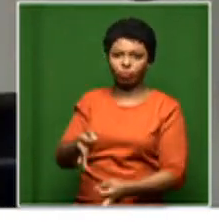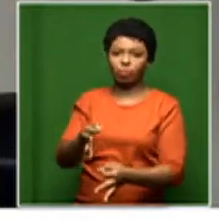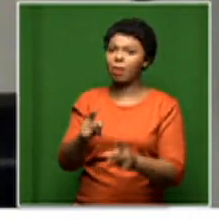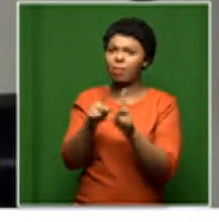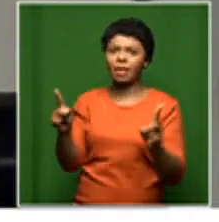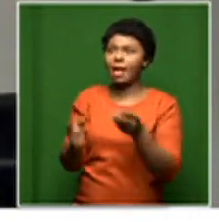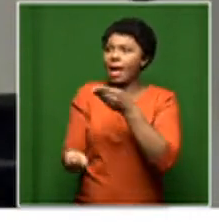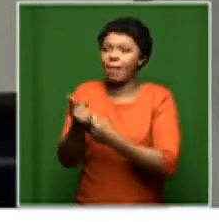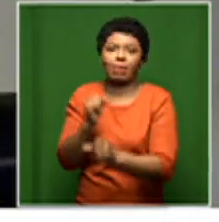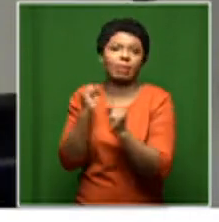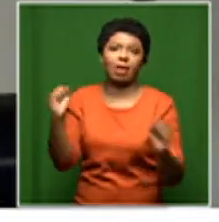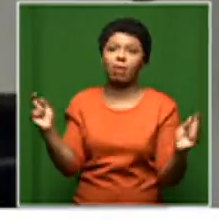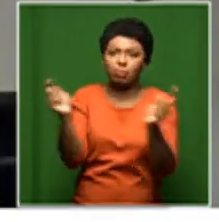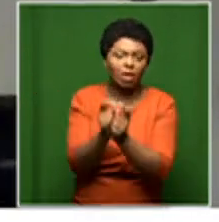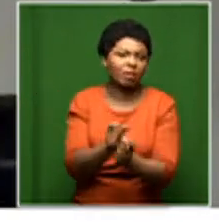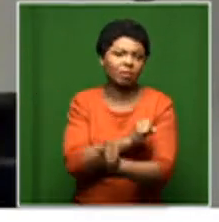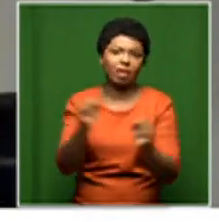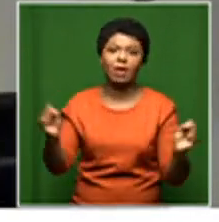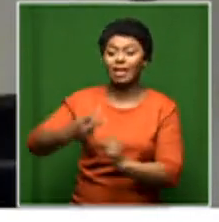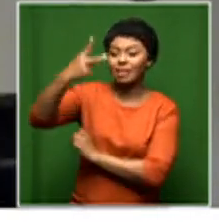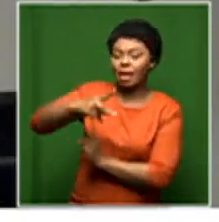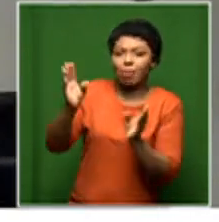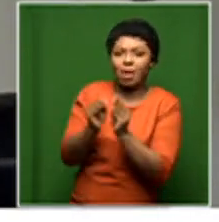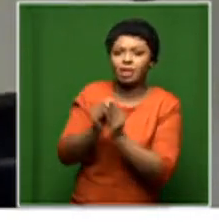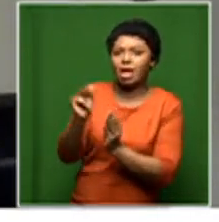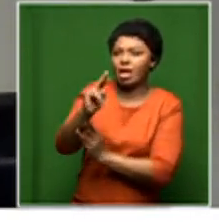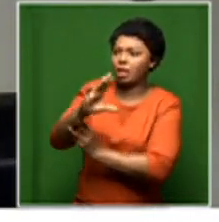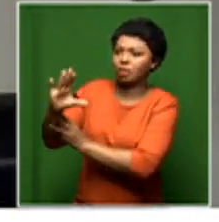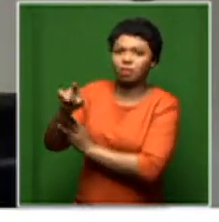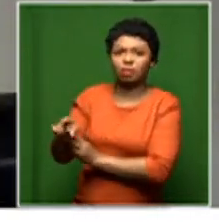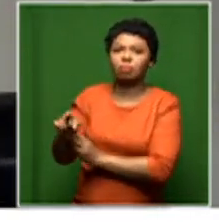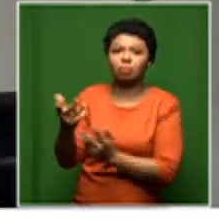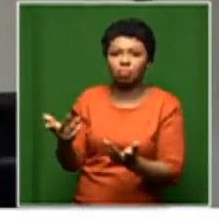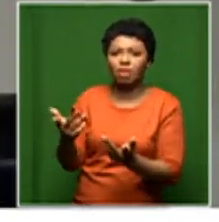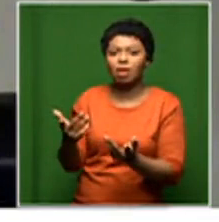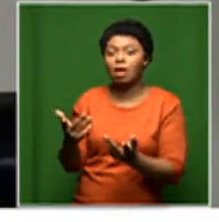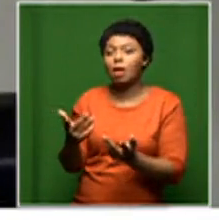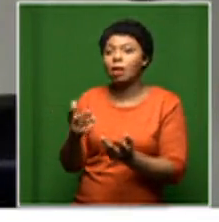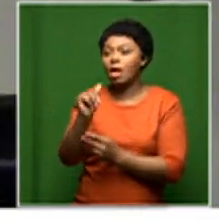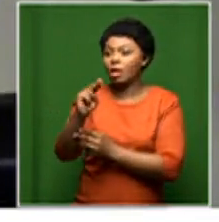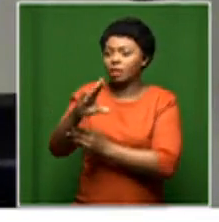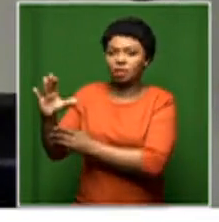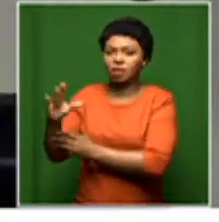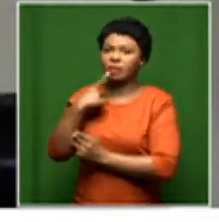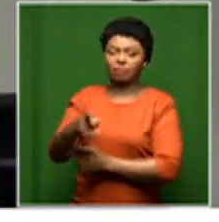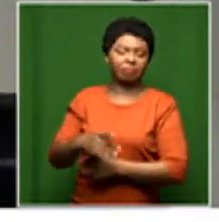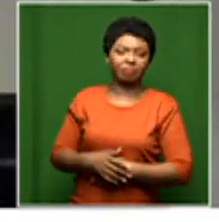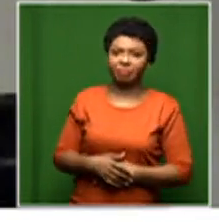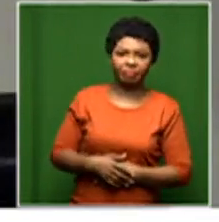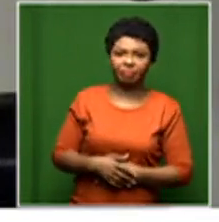happened. We went to a second bilateral meeting. The ANC stood up, or we were in a Teams meeting, but they literally turned around and